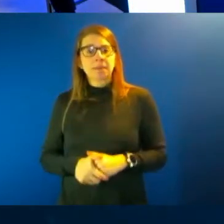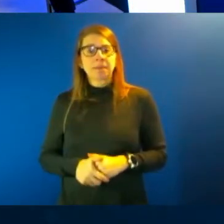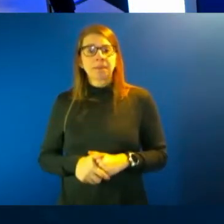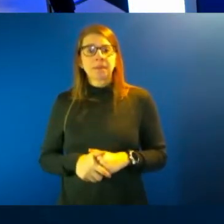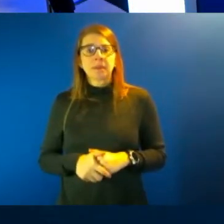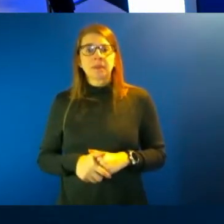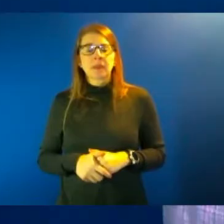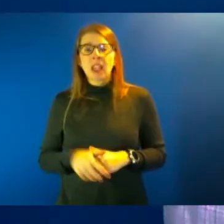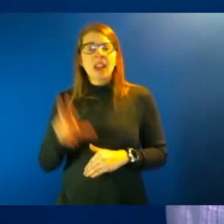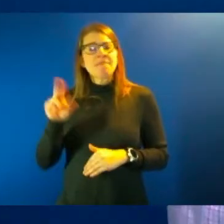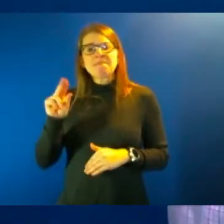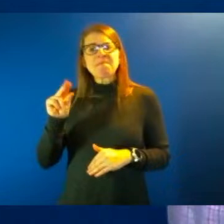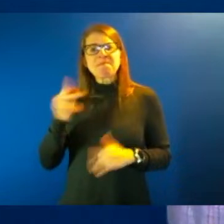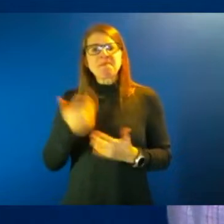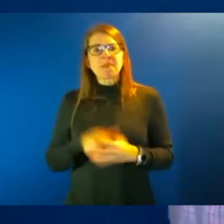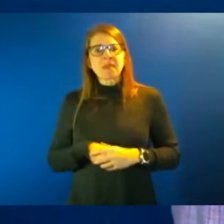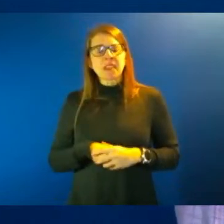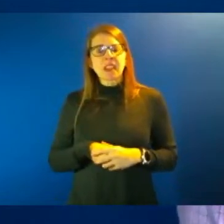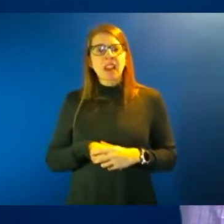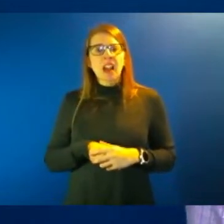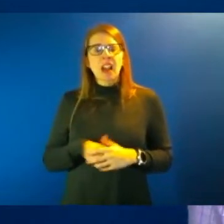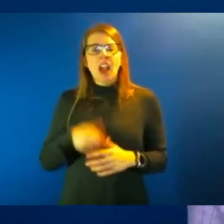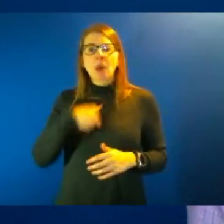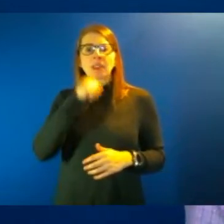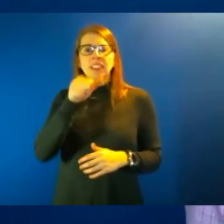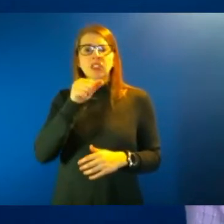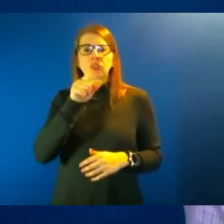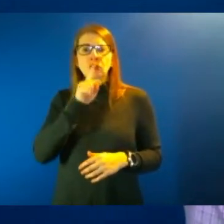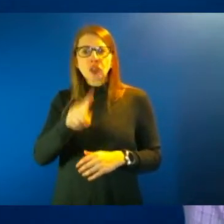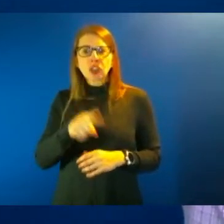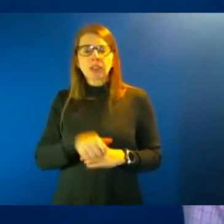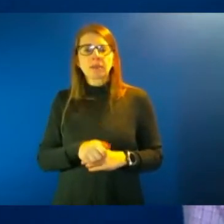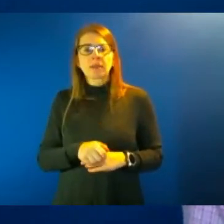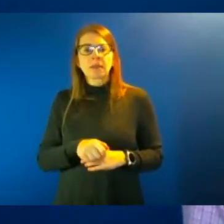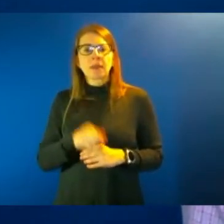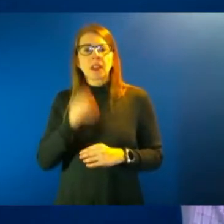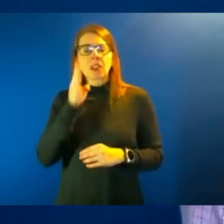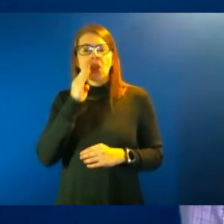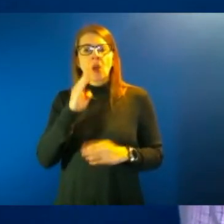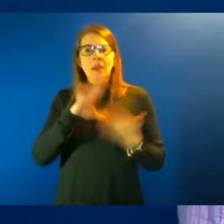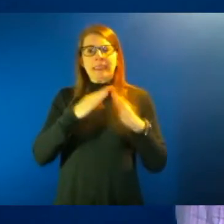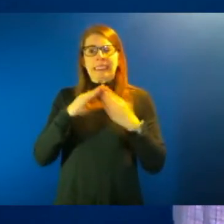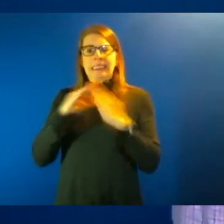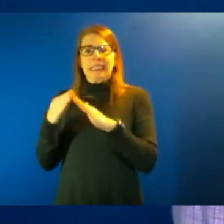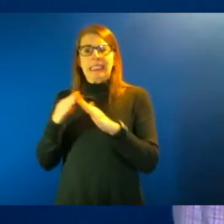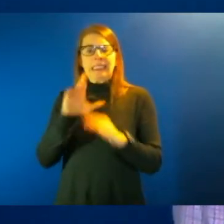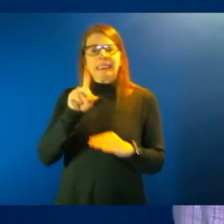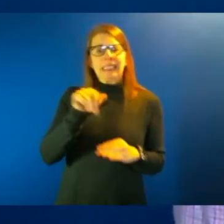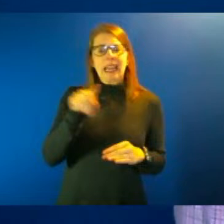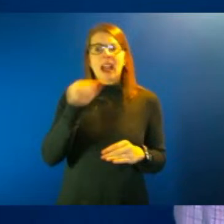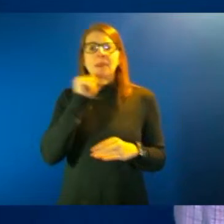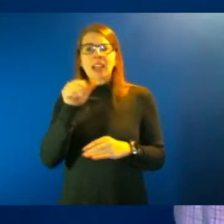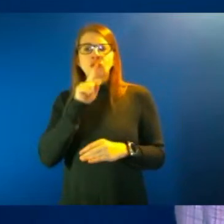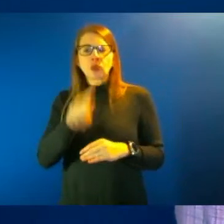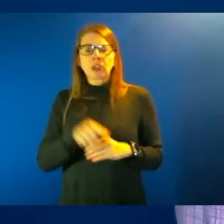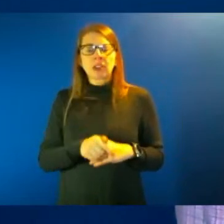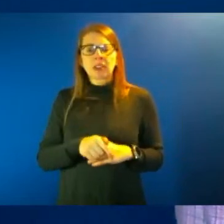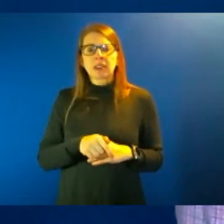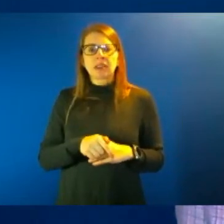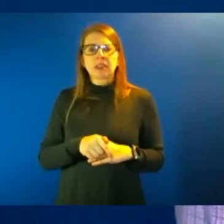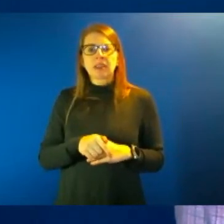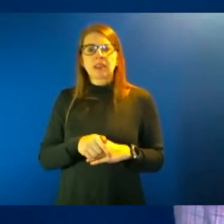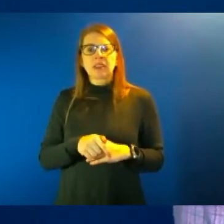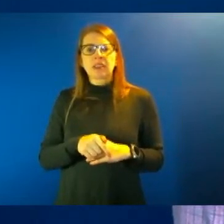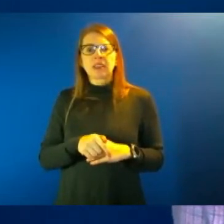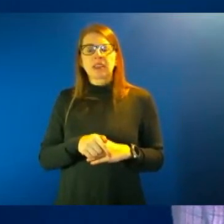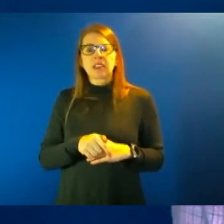No, I wasn't too sure. I know we didn't cover any like city by city data, but I wasn't too sure. We didn't really go into much as